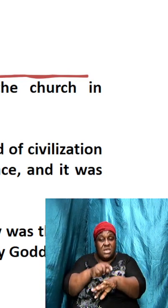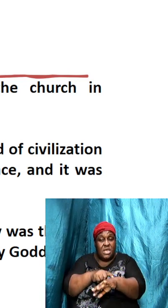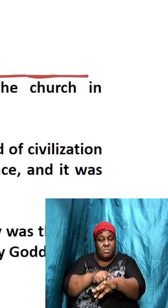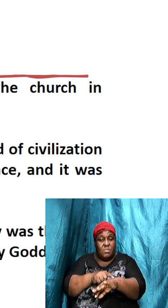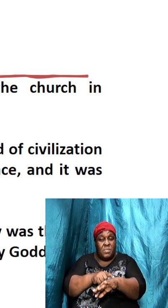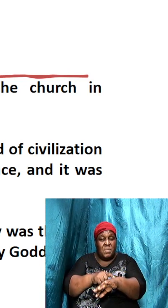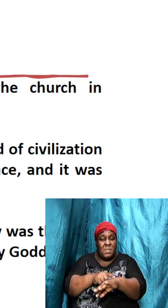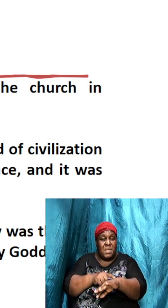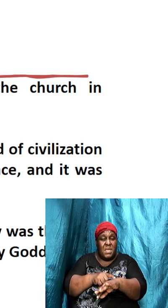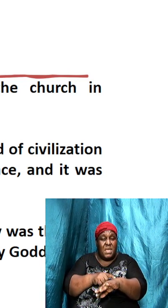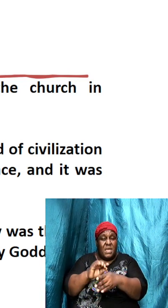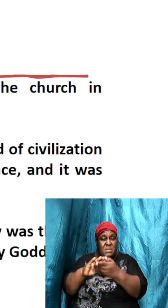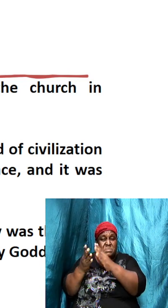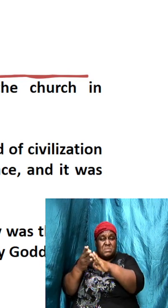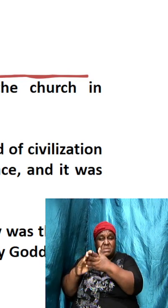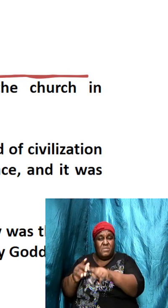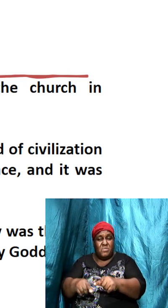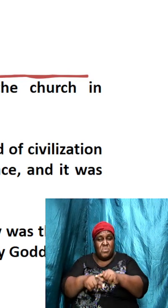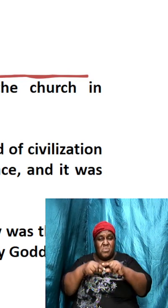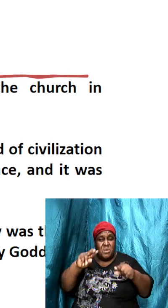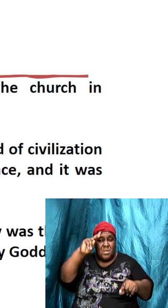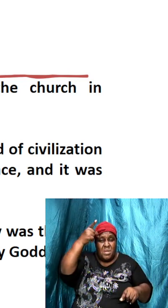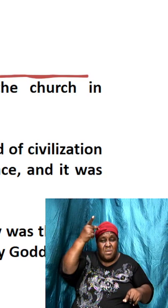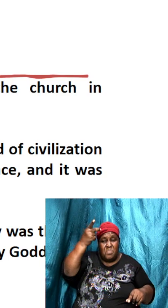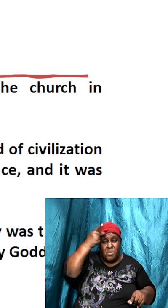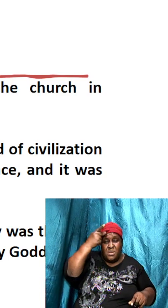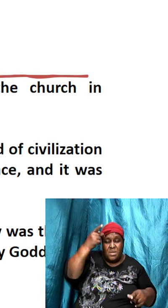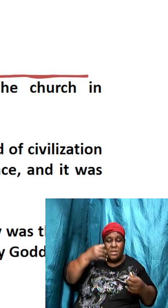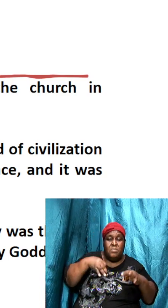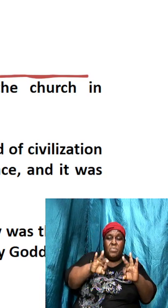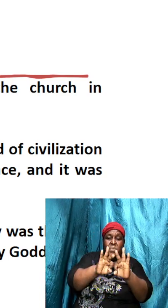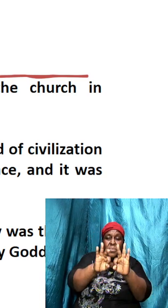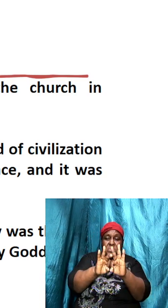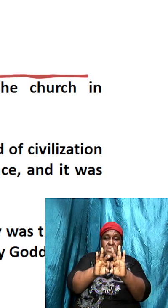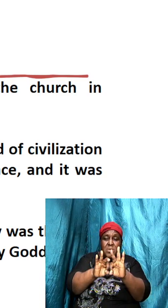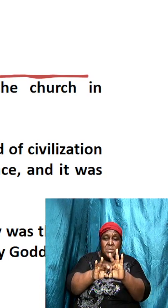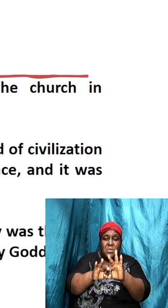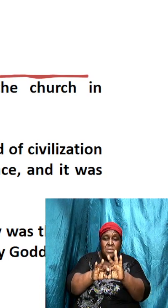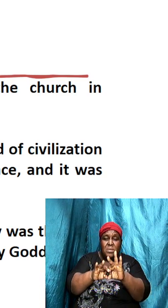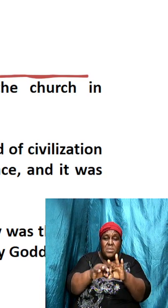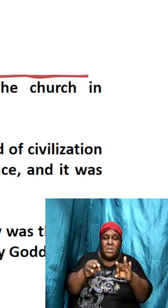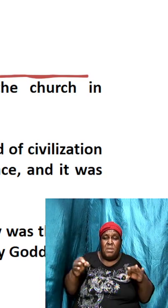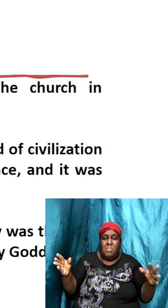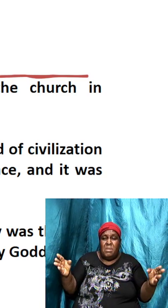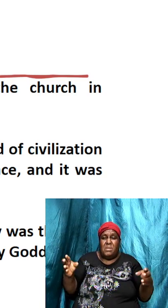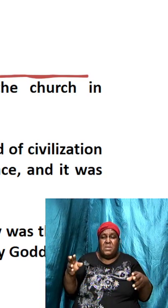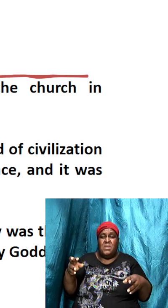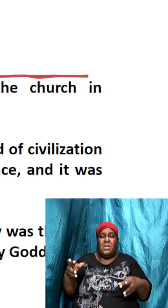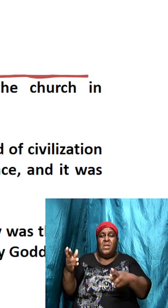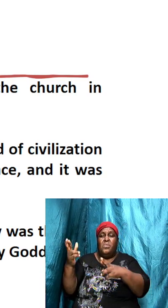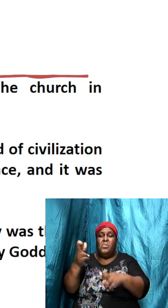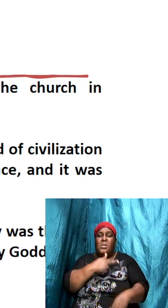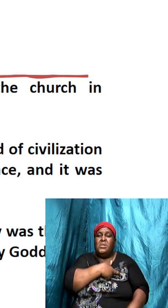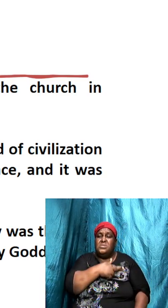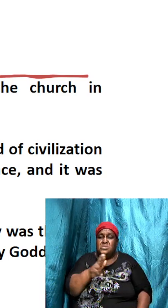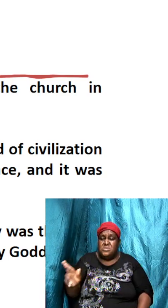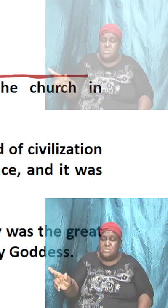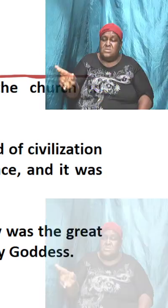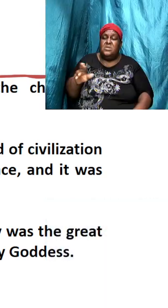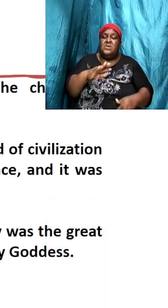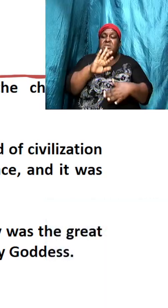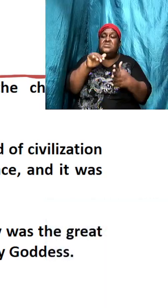city of great political importance right it was a commercial center and it was a religious center